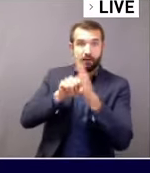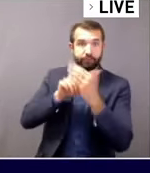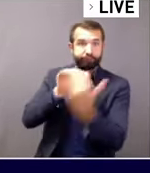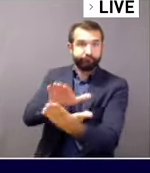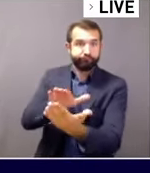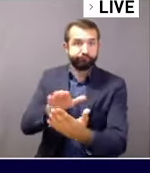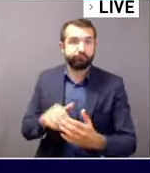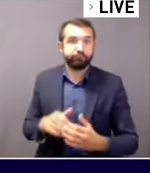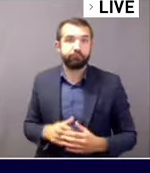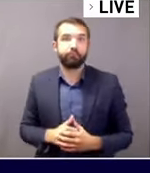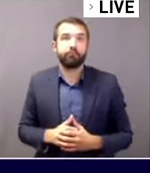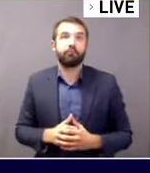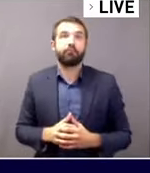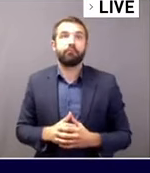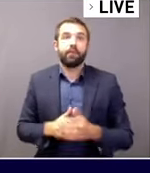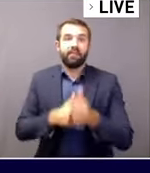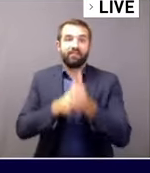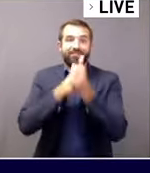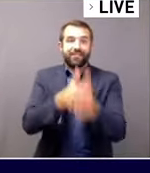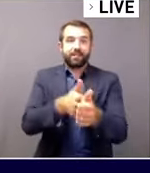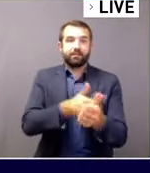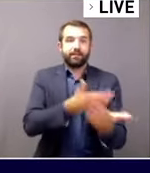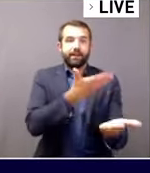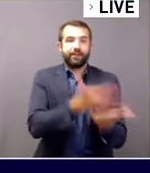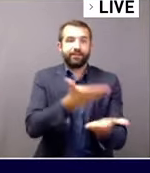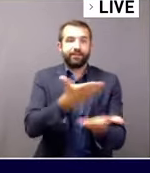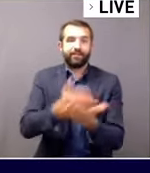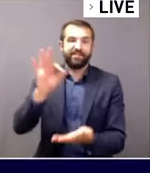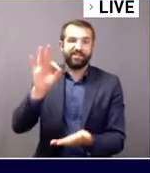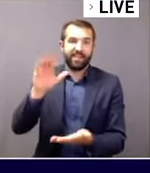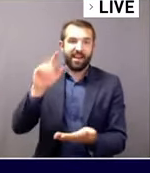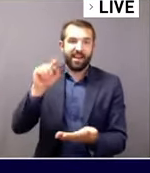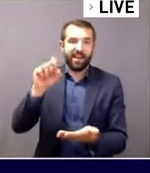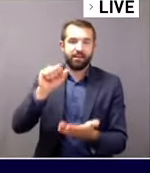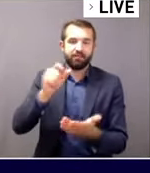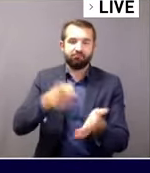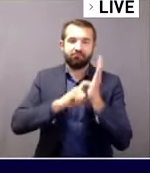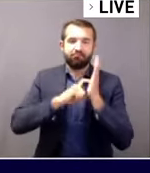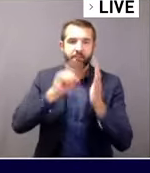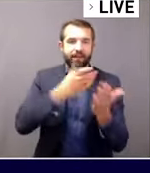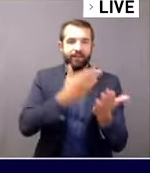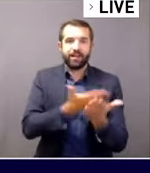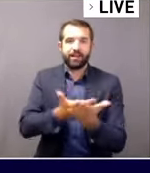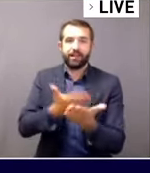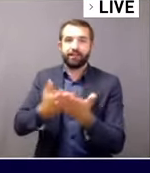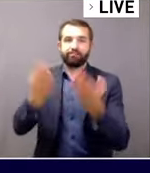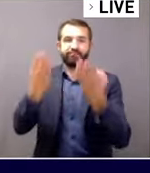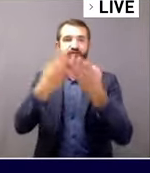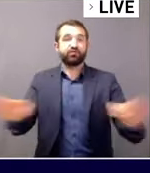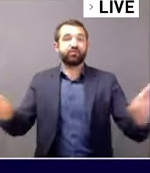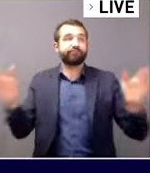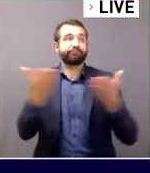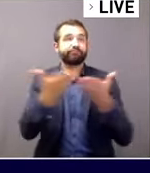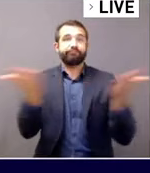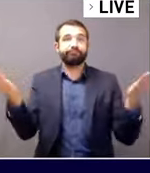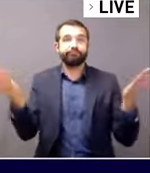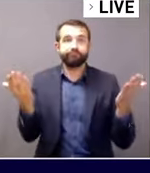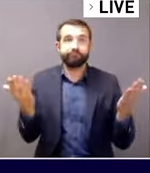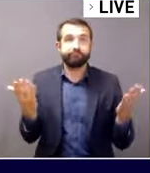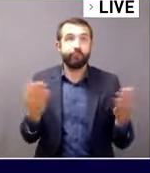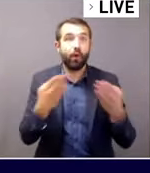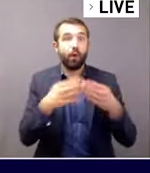you would imagine, Patty. But in general, where there are concerns about public health, we always attempt to work